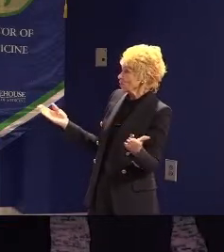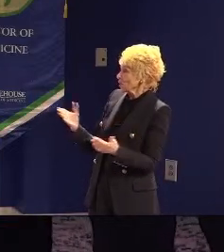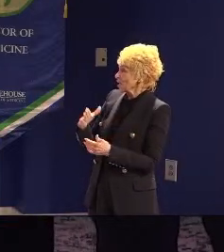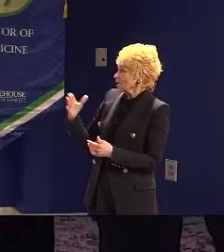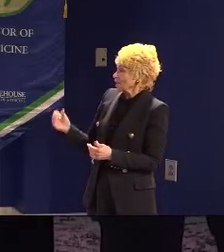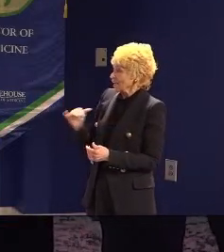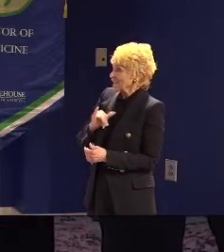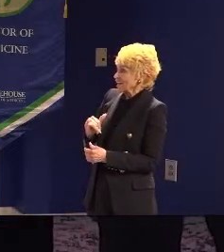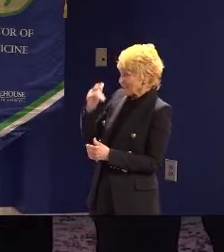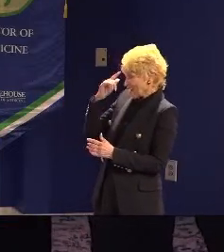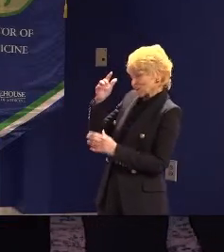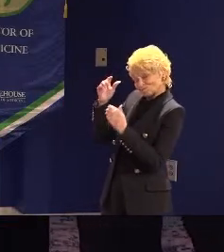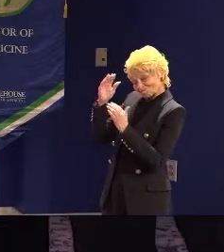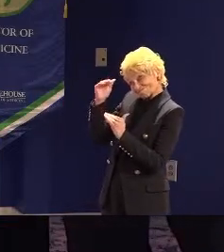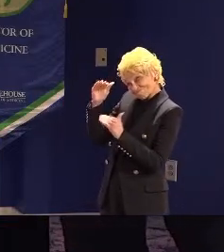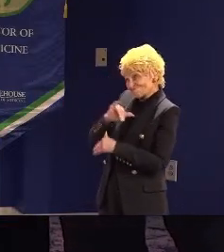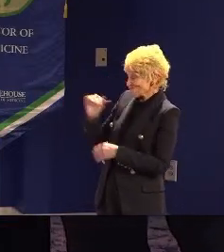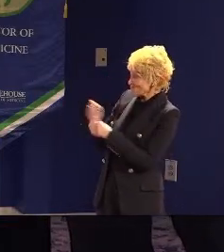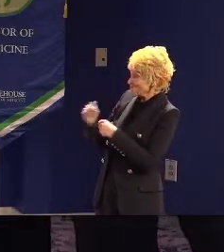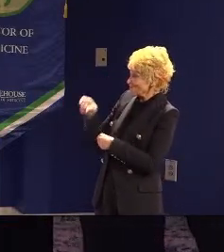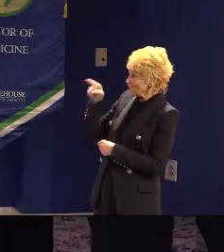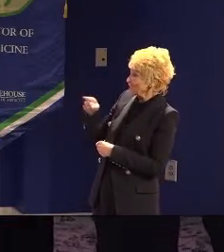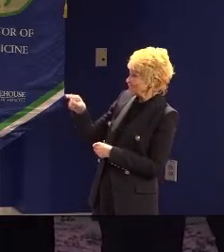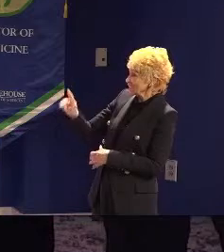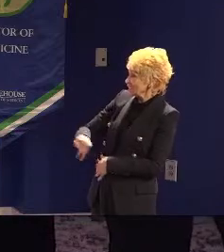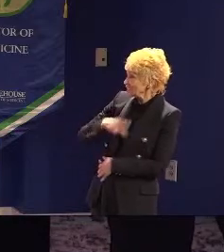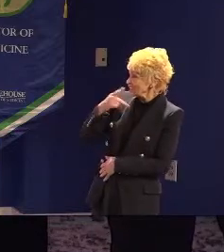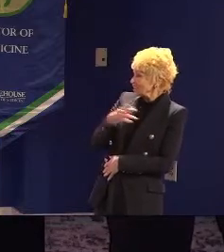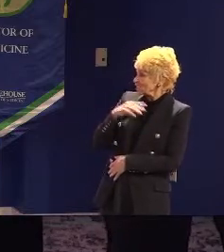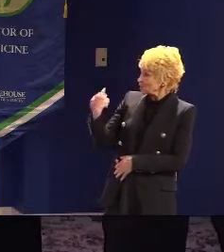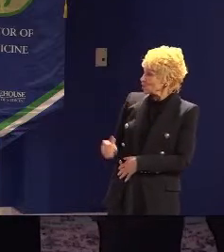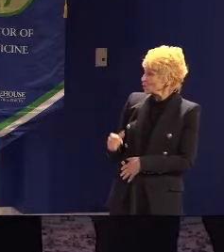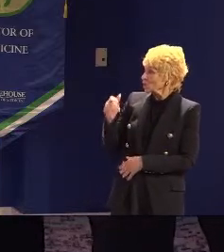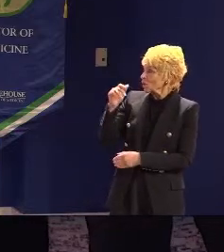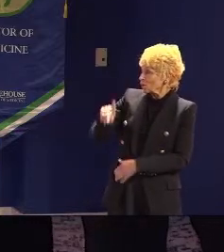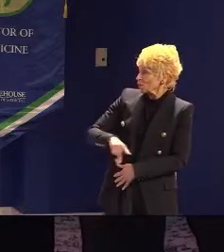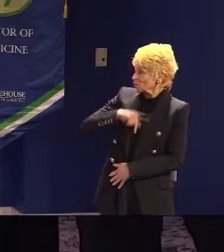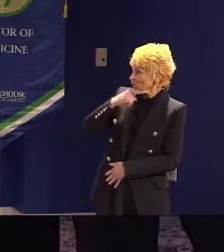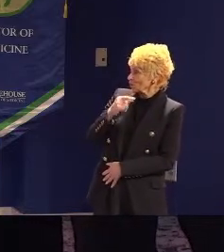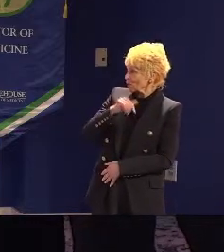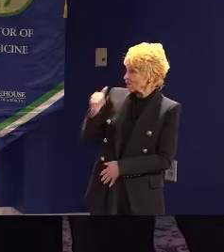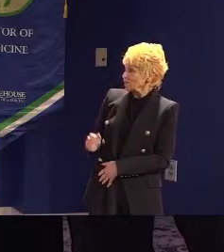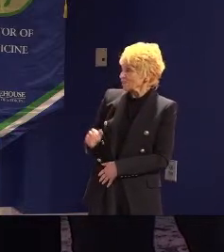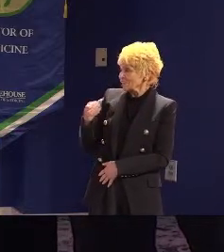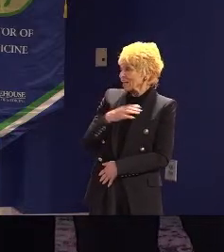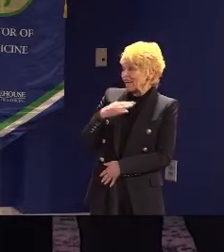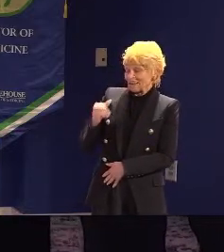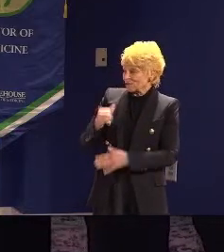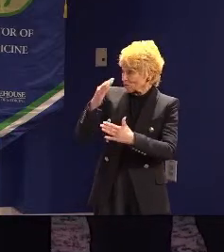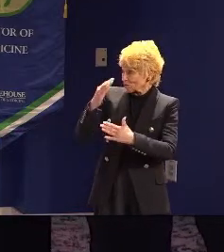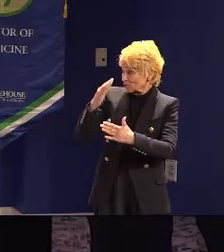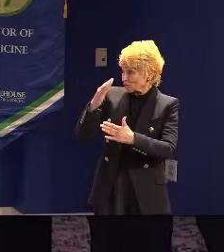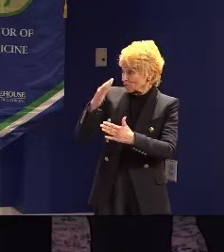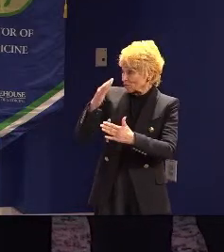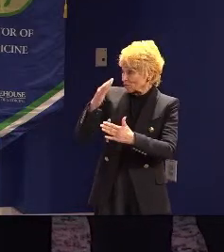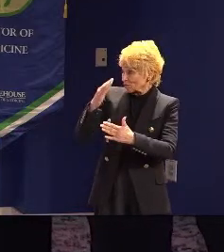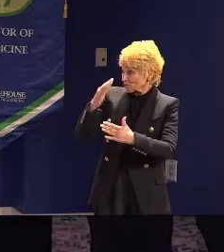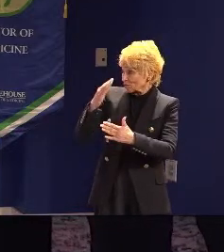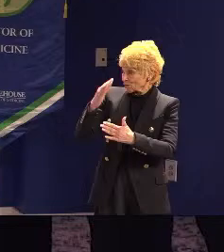that I make you proud. I hope I have made you proud and that I continue to make you proud. I love you all so much and you're my